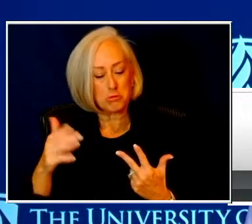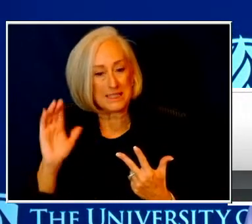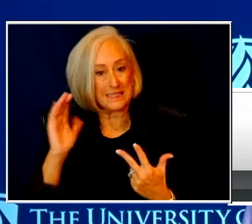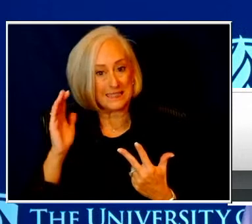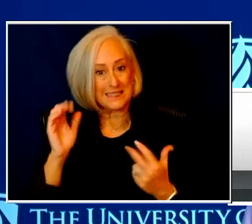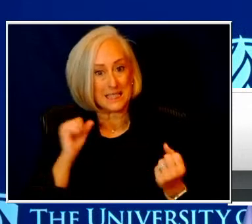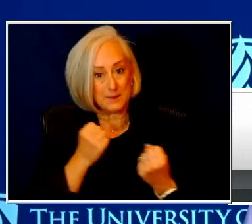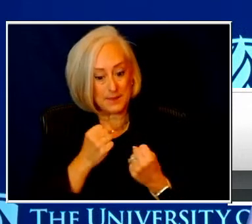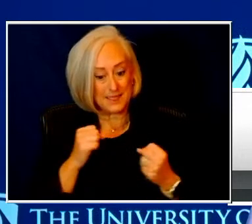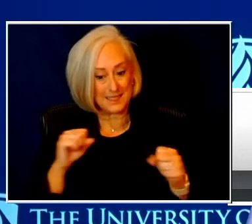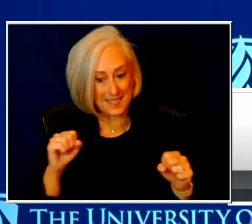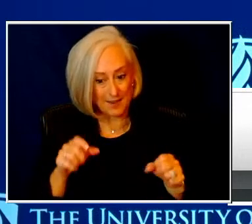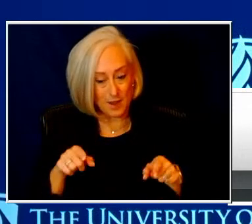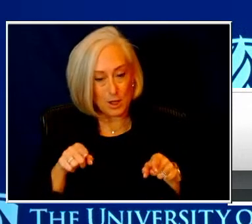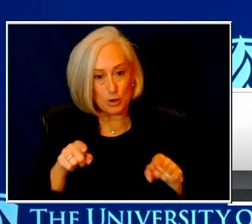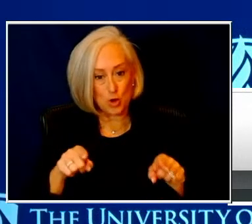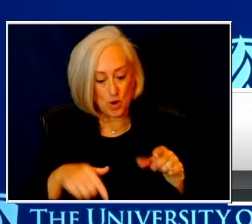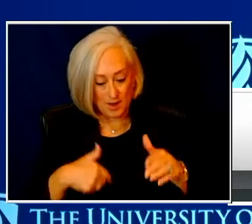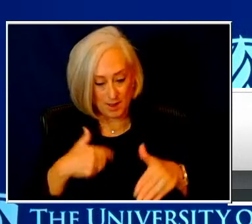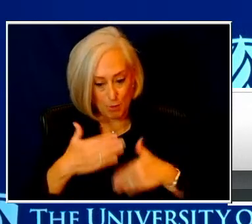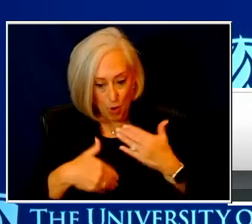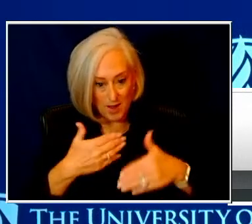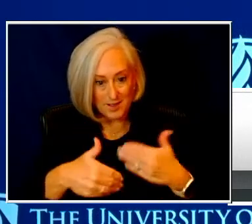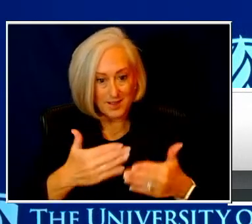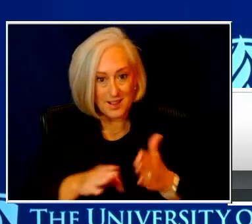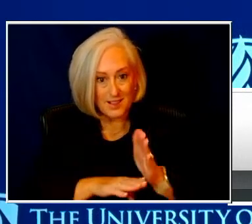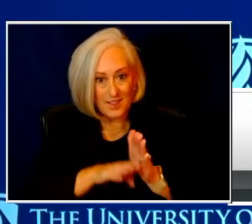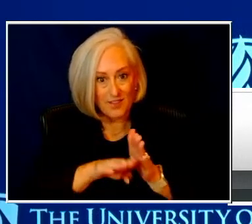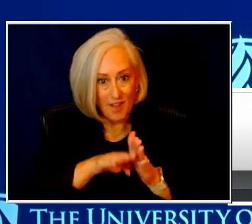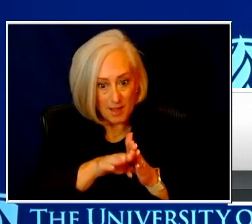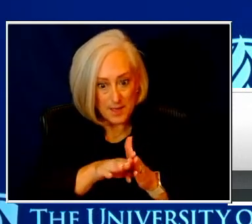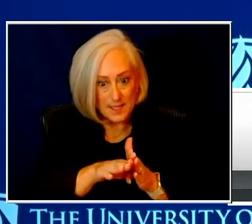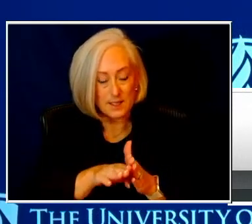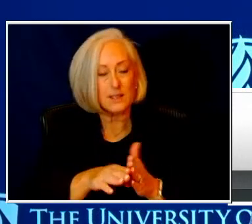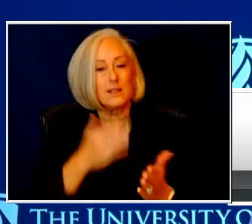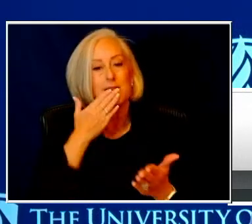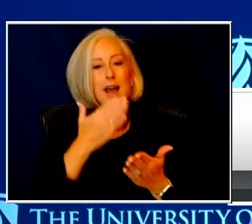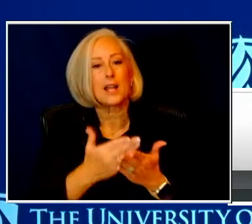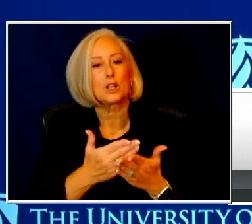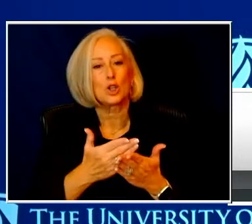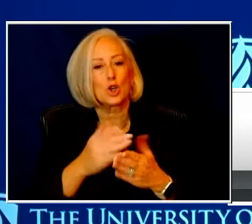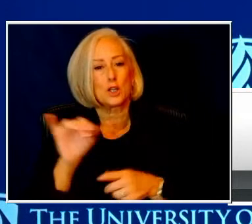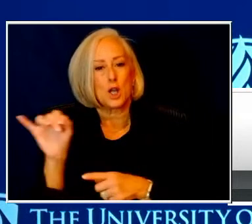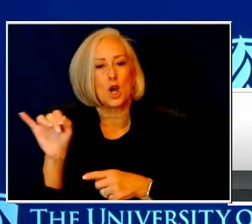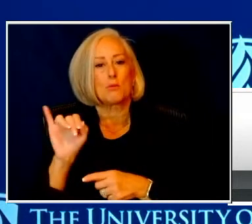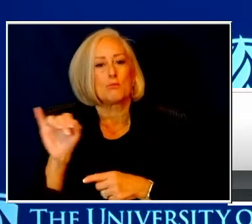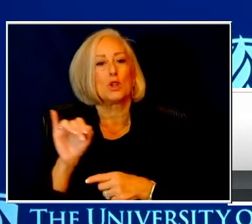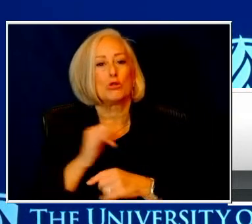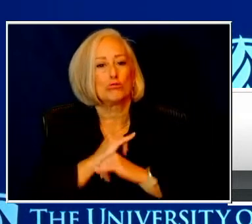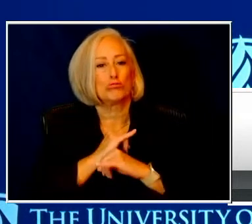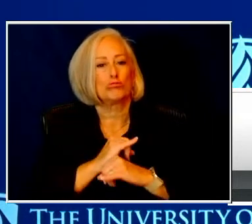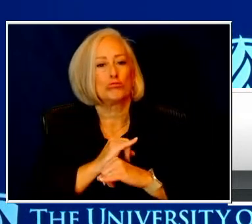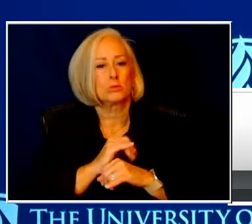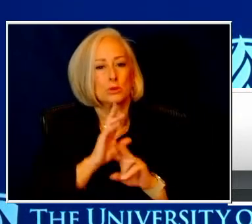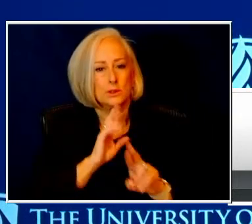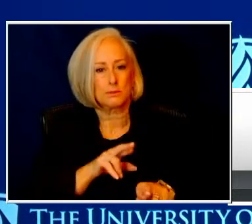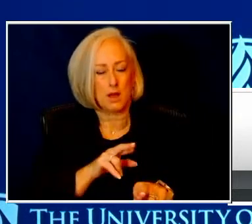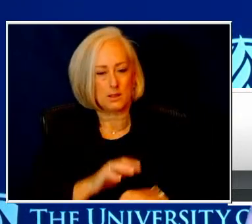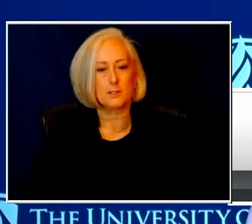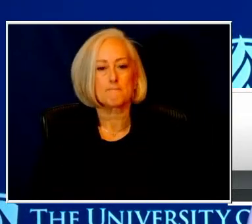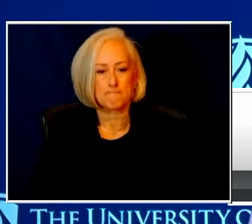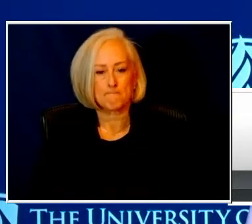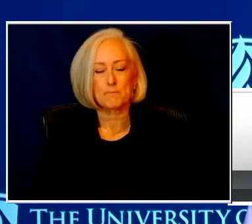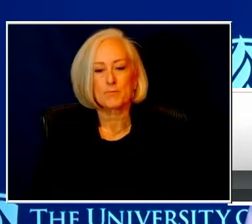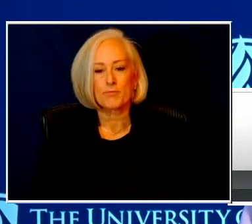develop that immune response. So this is all good news because adults can suffer from RSV as well, especially older adults.